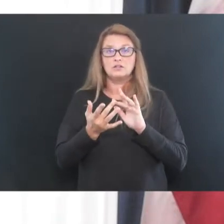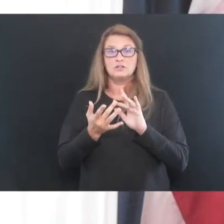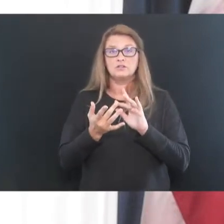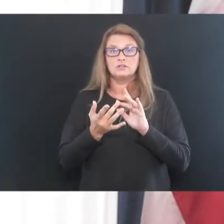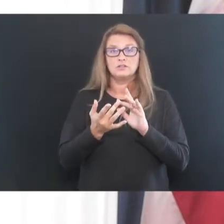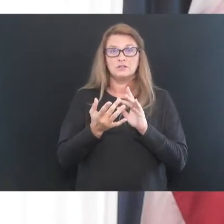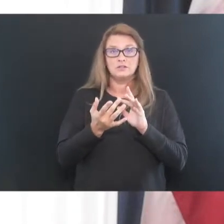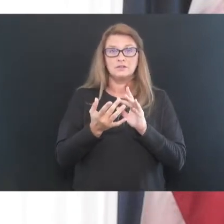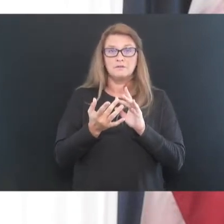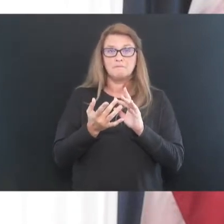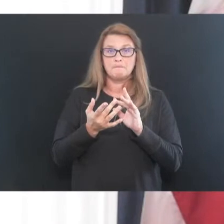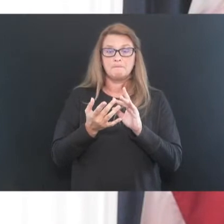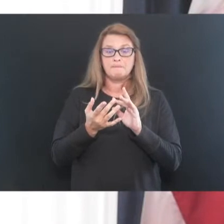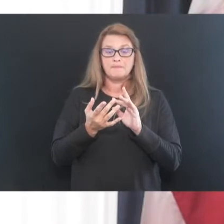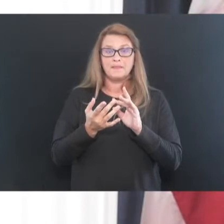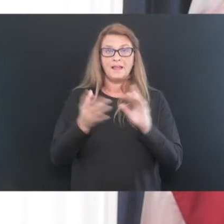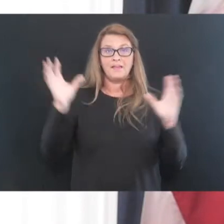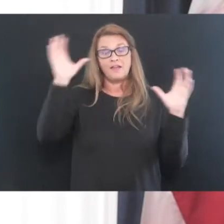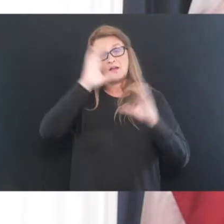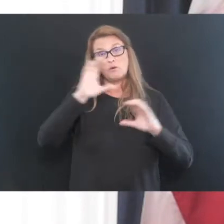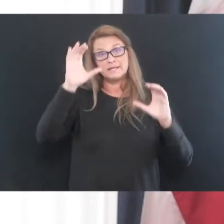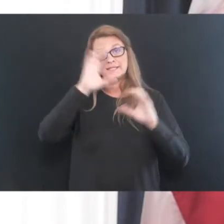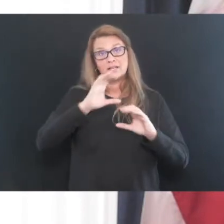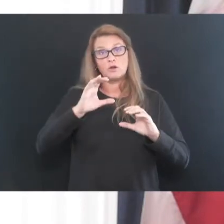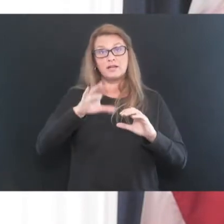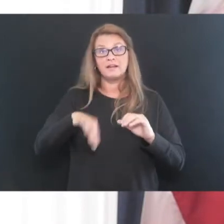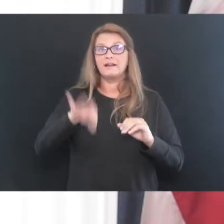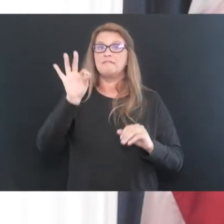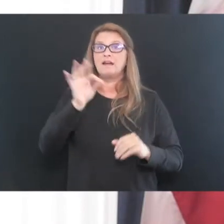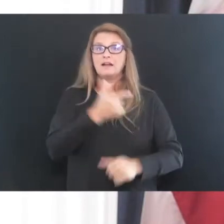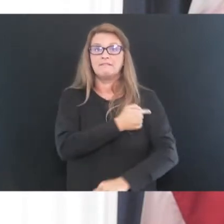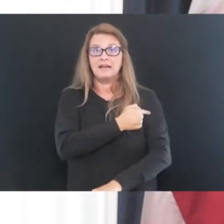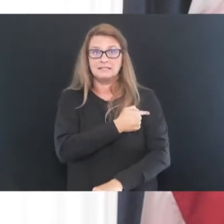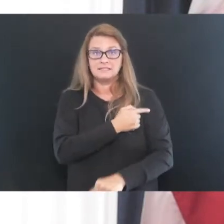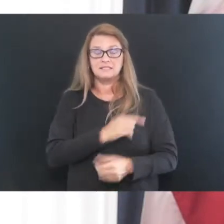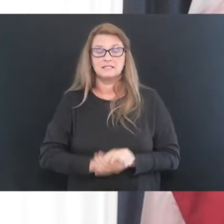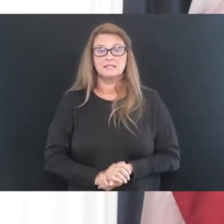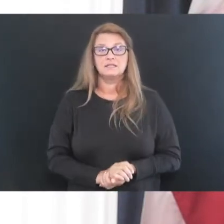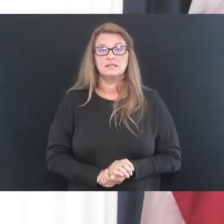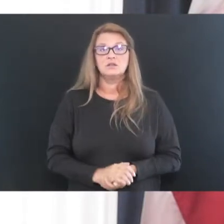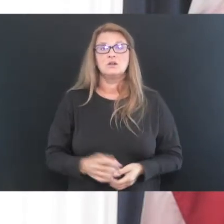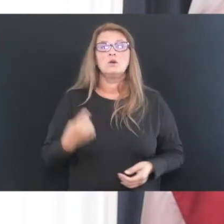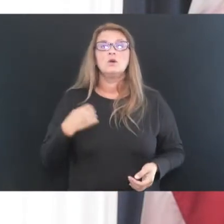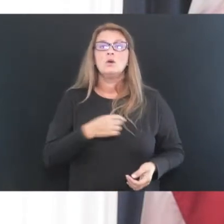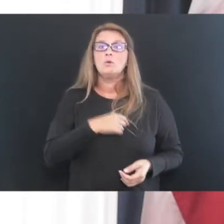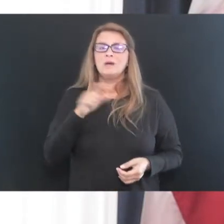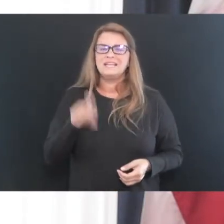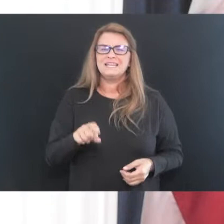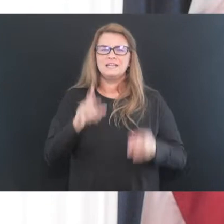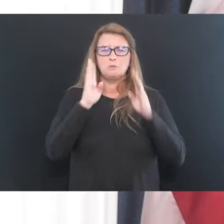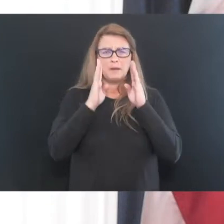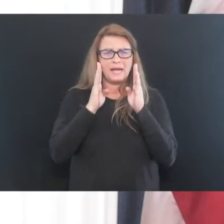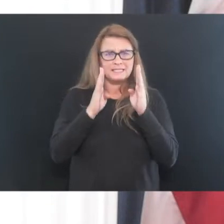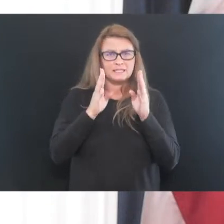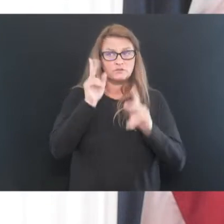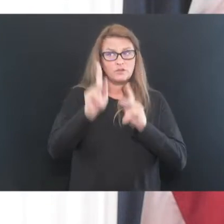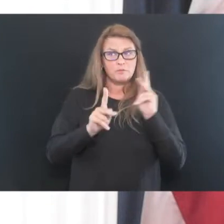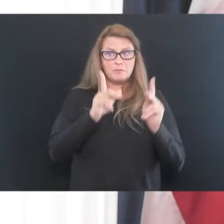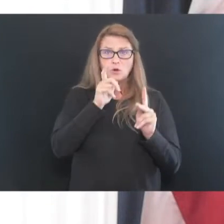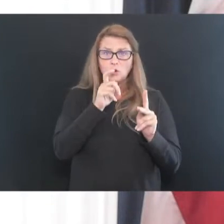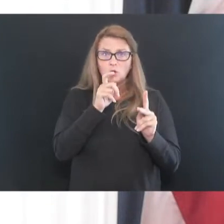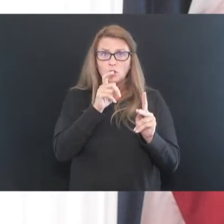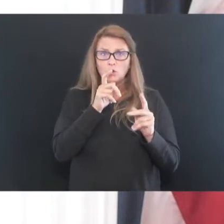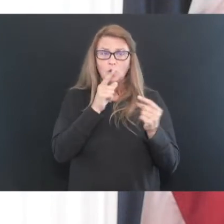gone out to seek a vaccine that day. So we need to pay attention to the people who have suffered from this